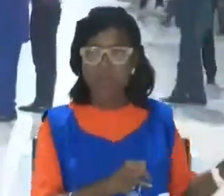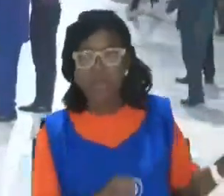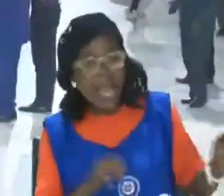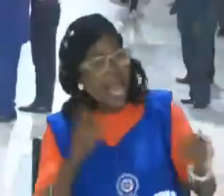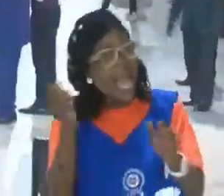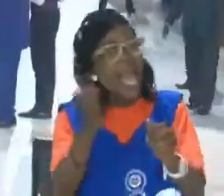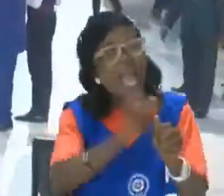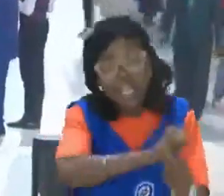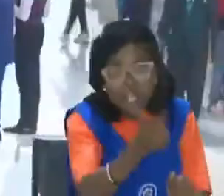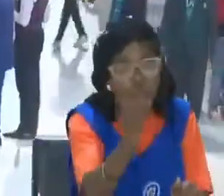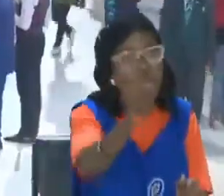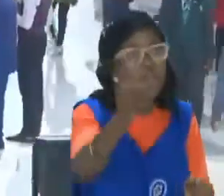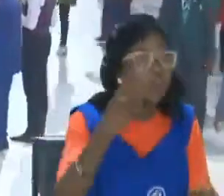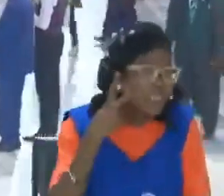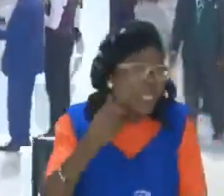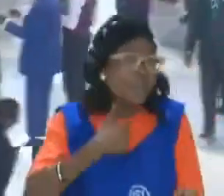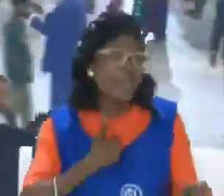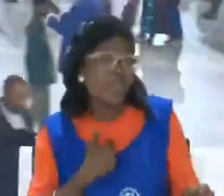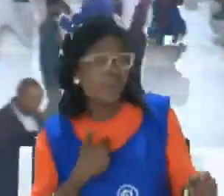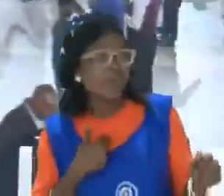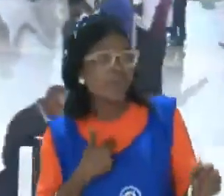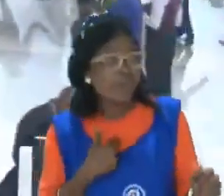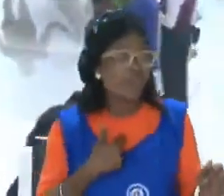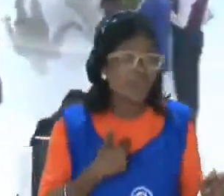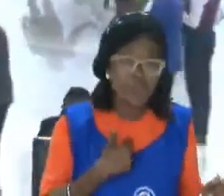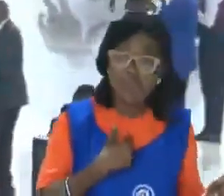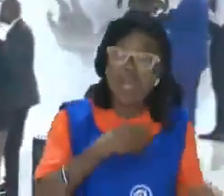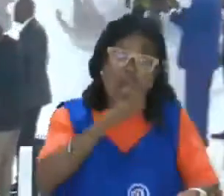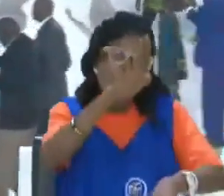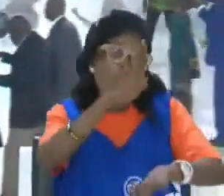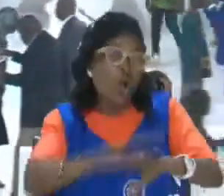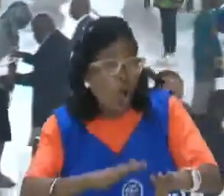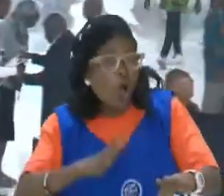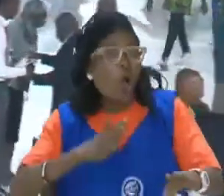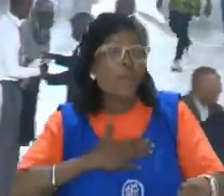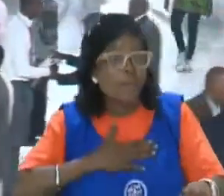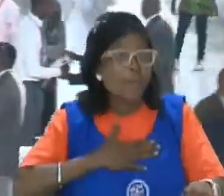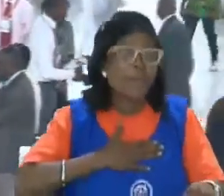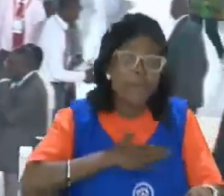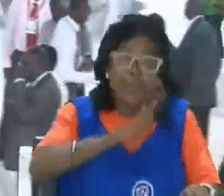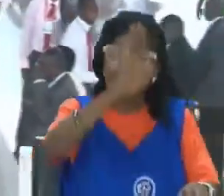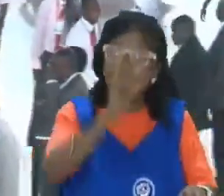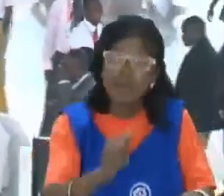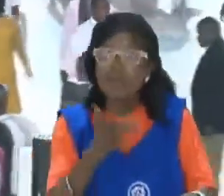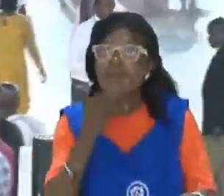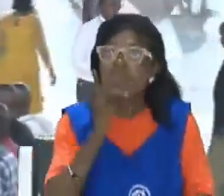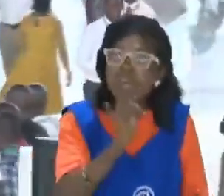Jesus, come here, brother, favor.